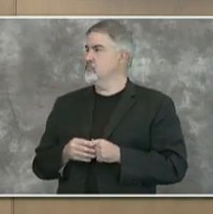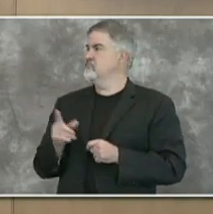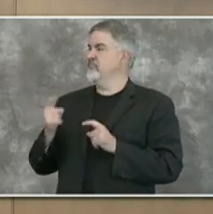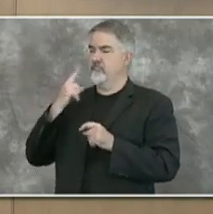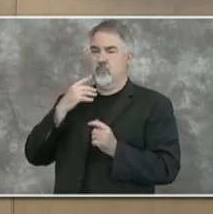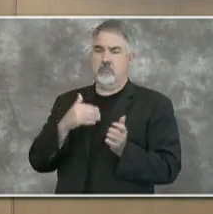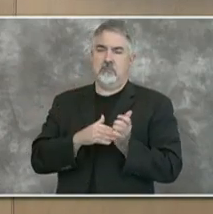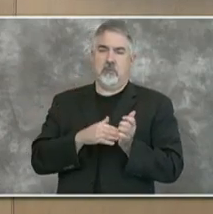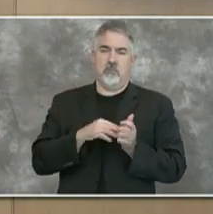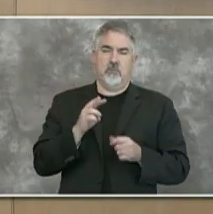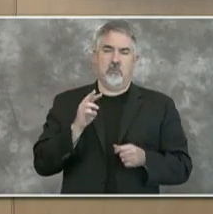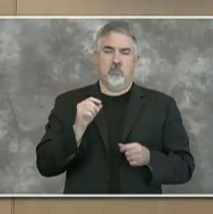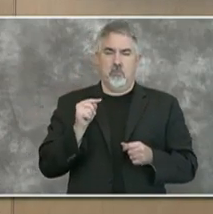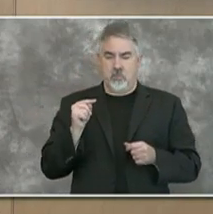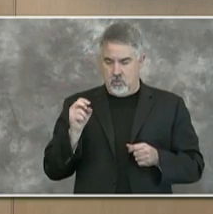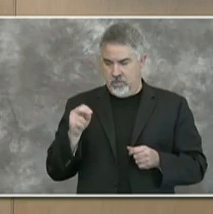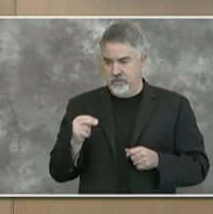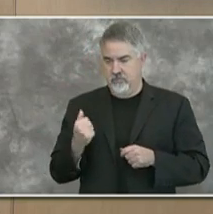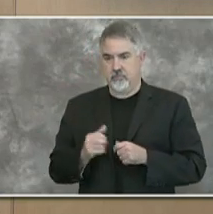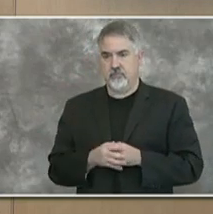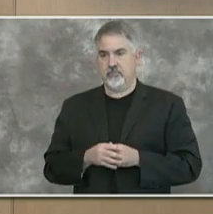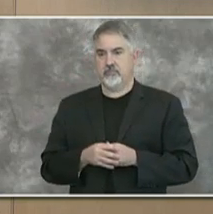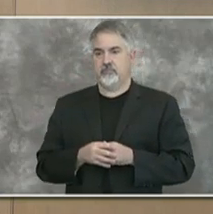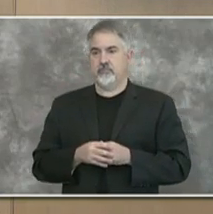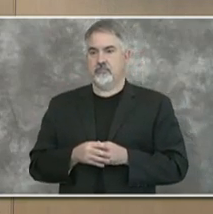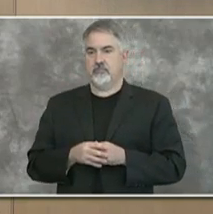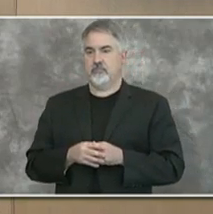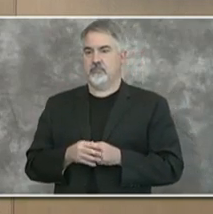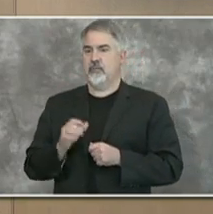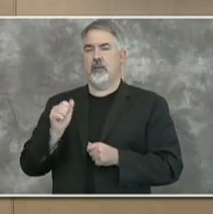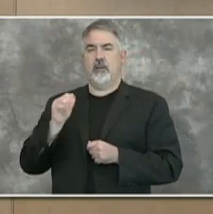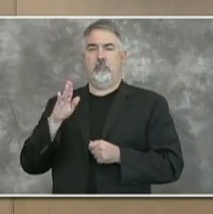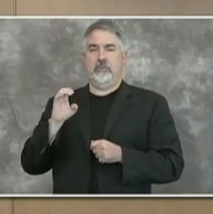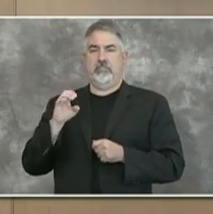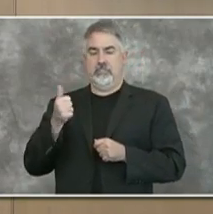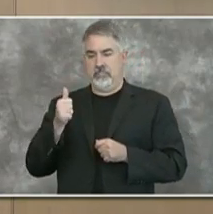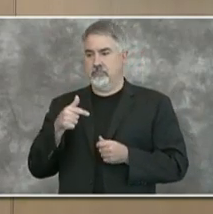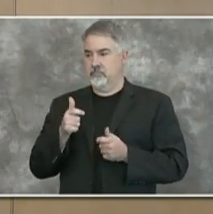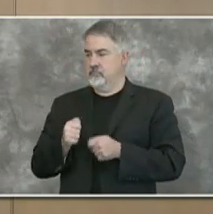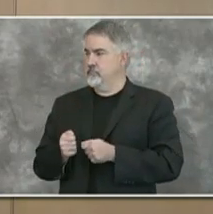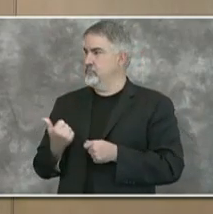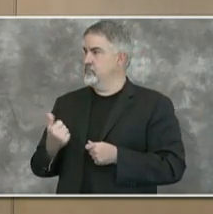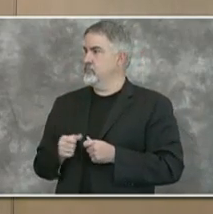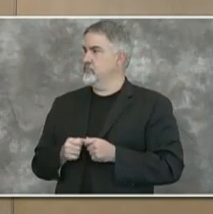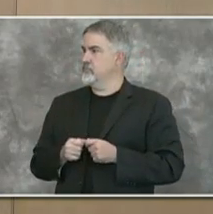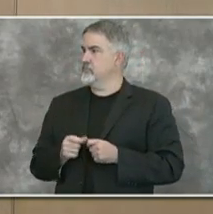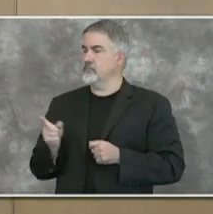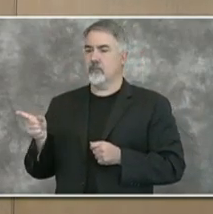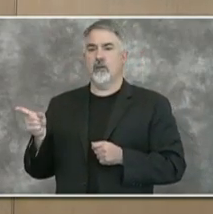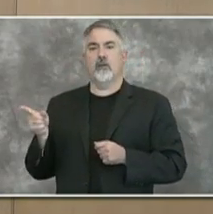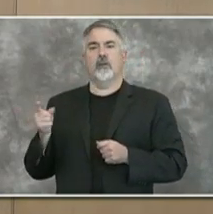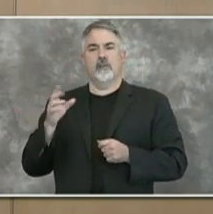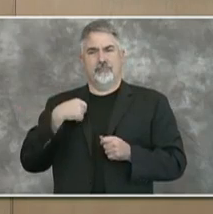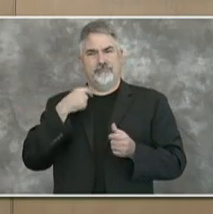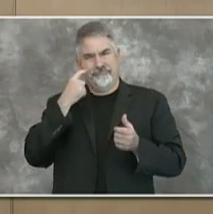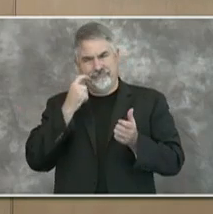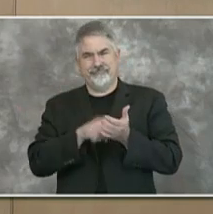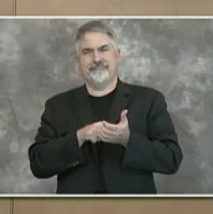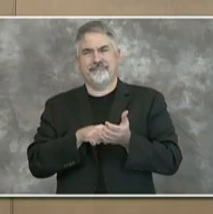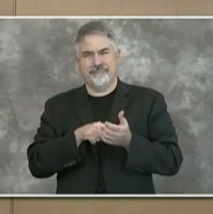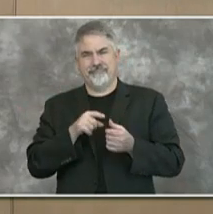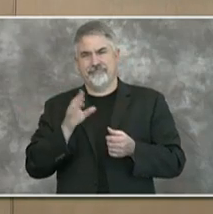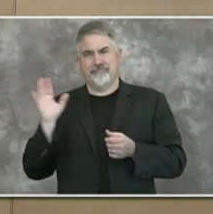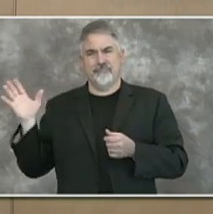is from Mario Sevilla of ABC 10 News. I've noticed over the course of your reporting